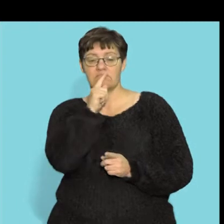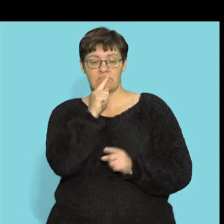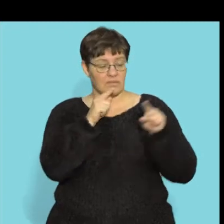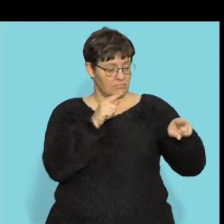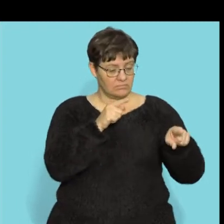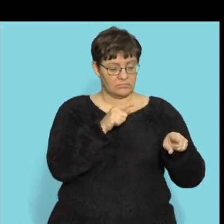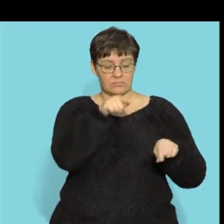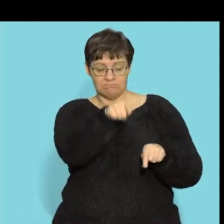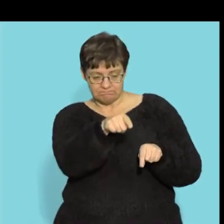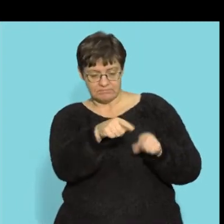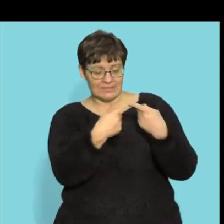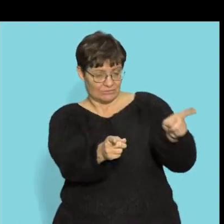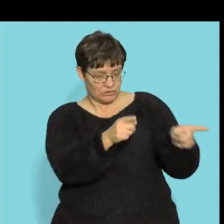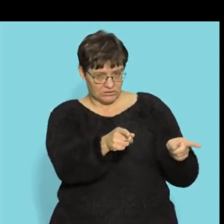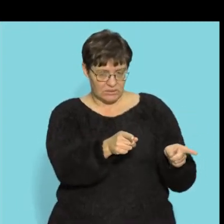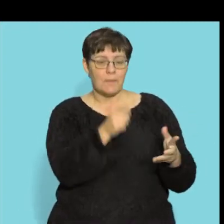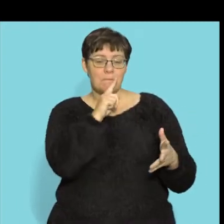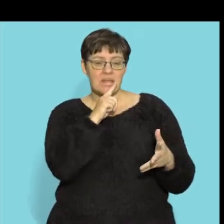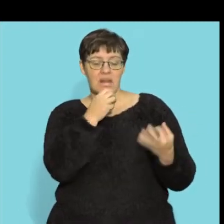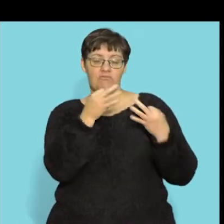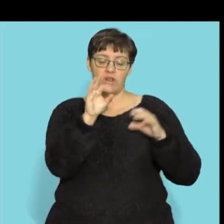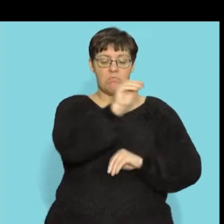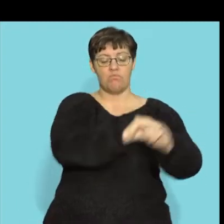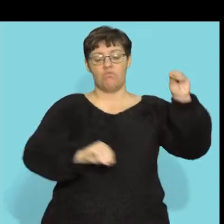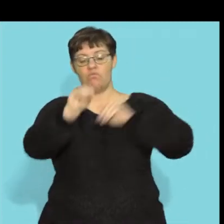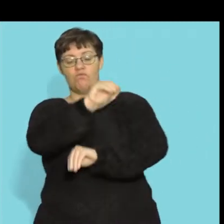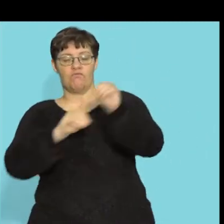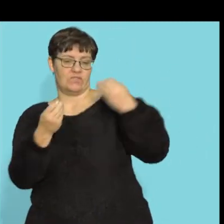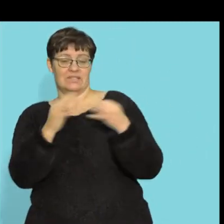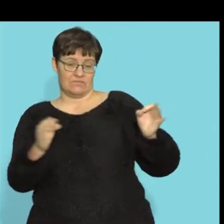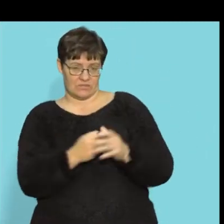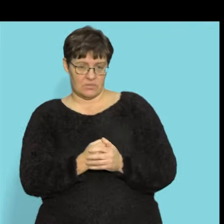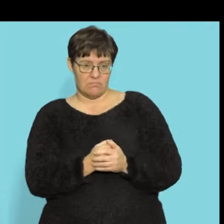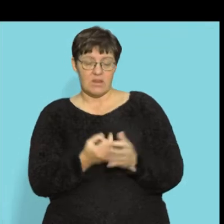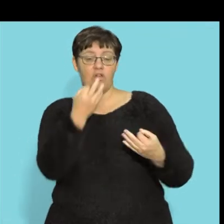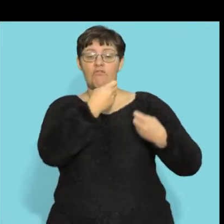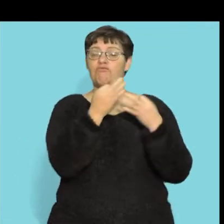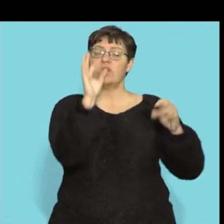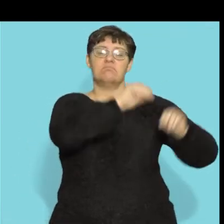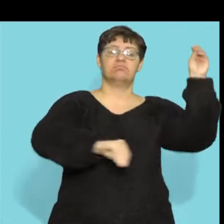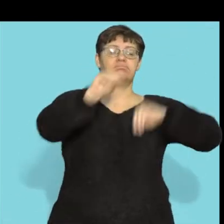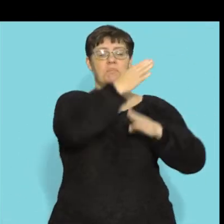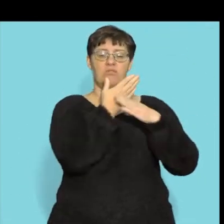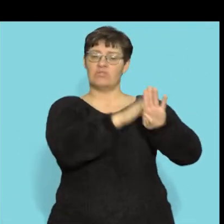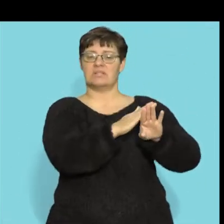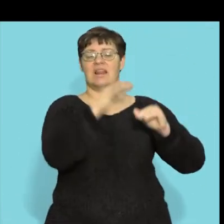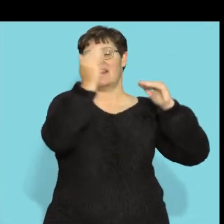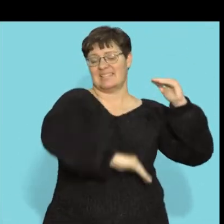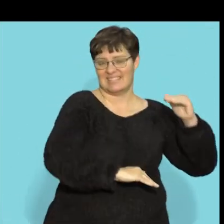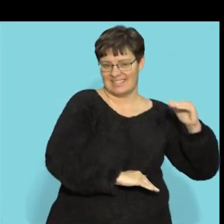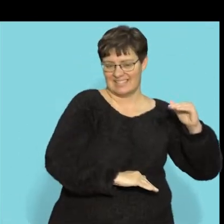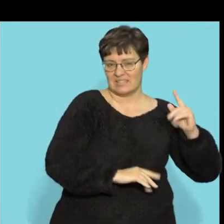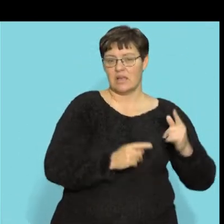different freedom of movement. So if there is greater freedom, there is less resistance. If there is lesser freedom, there is